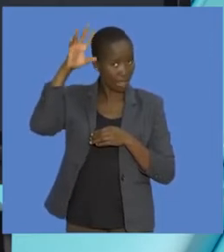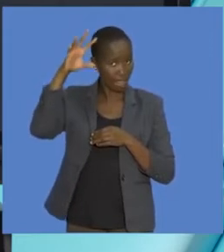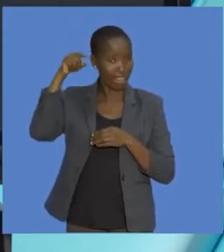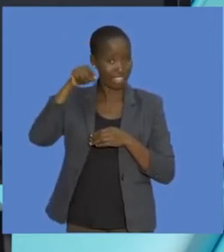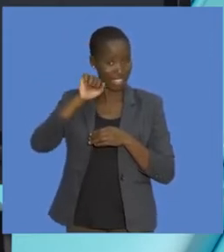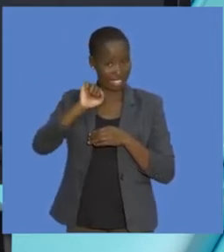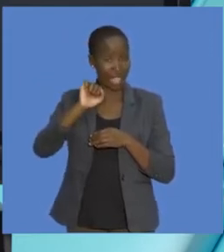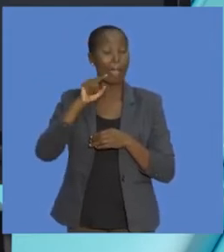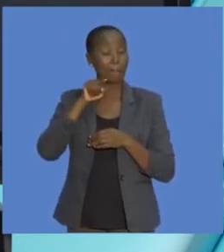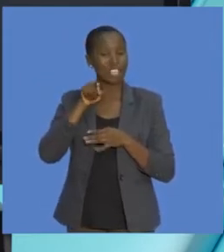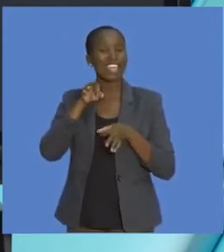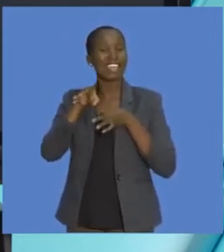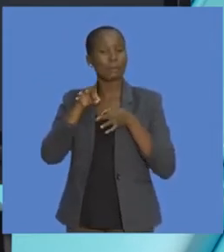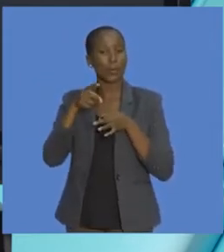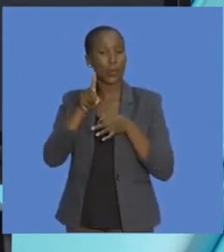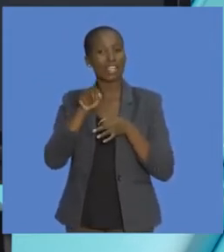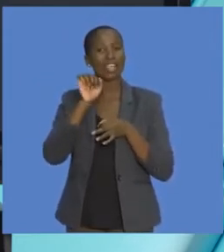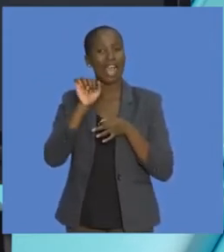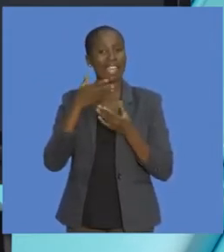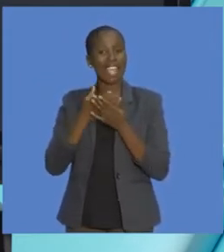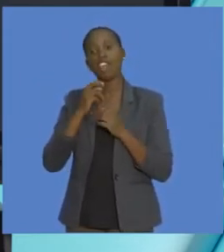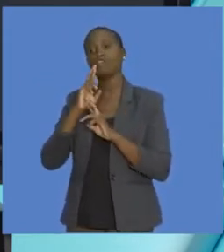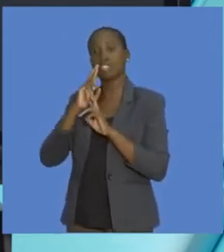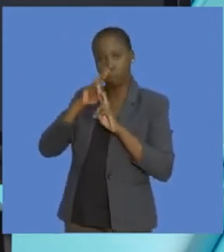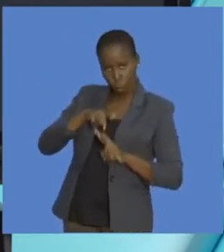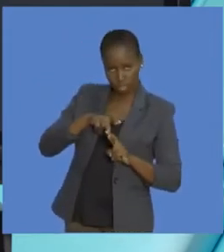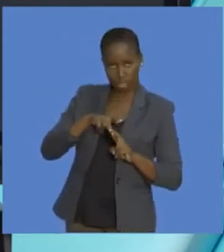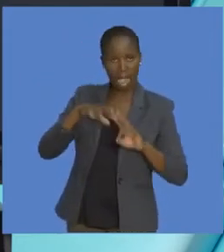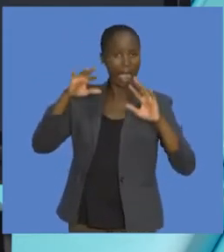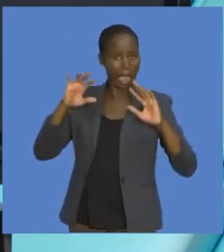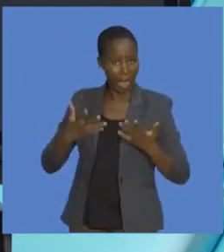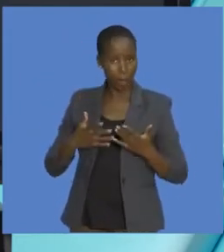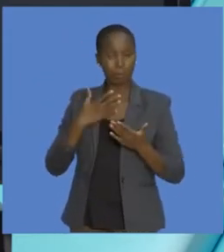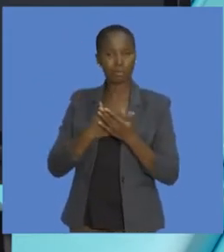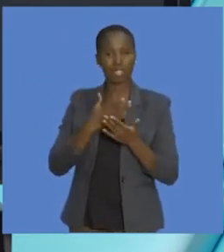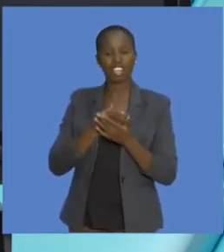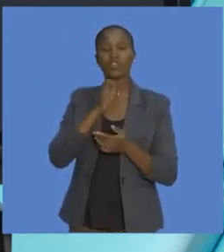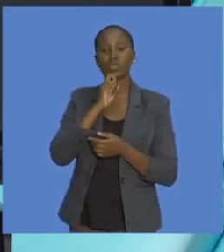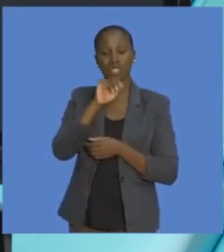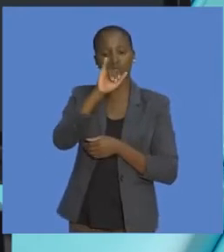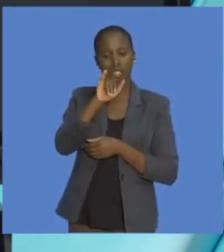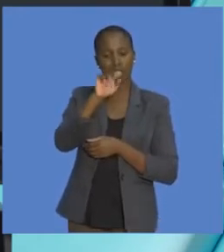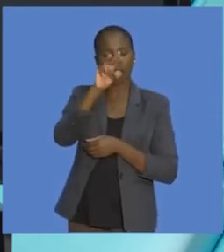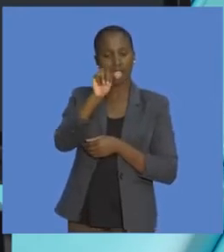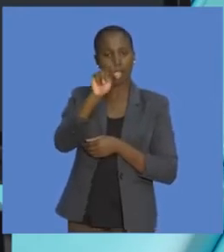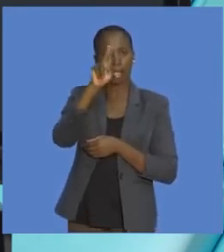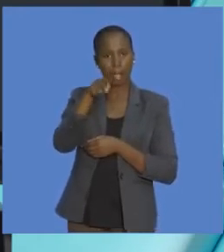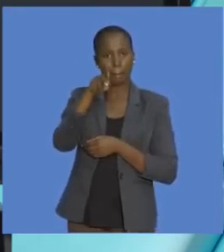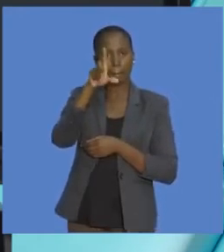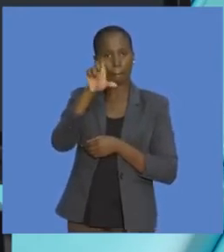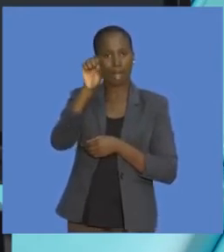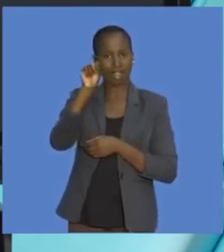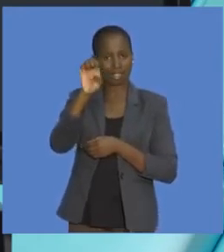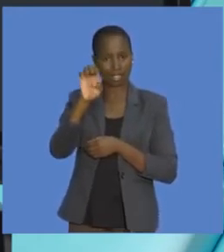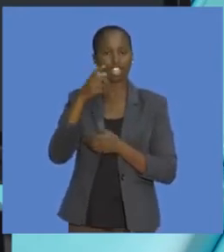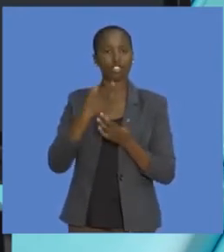interpret the stimulus, and it's going to respond to that by sending an impulse to an effector organ. So you guys in